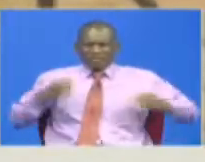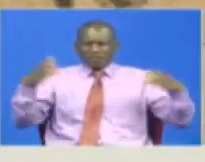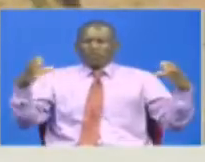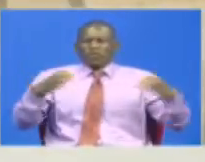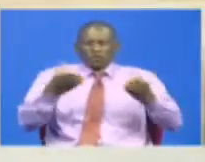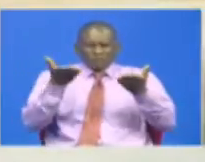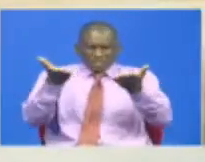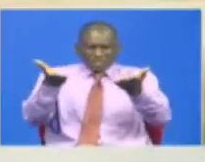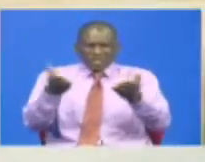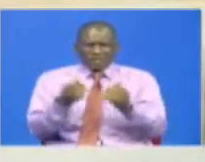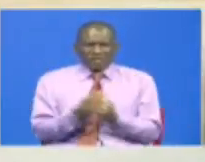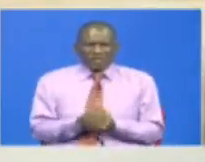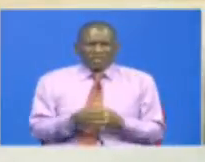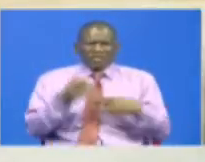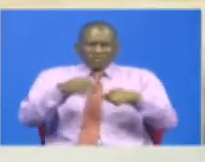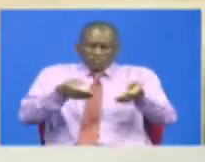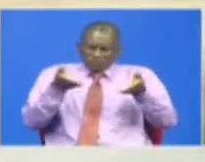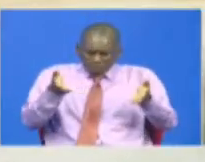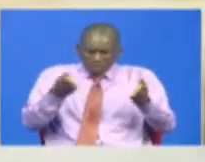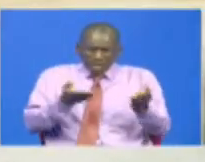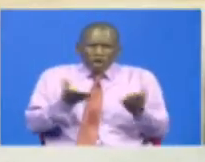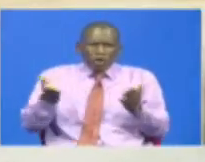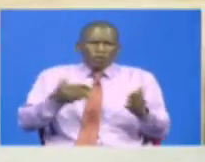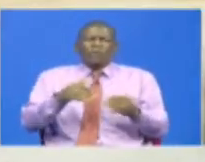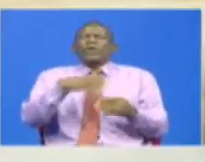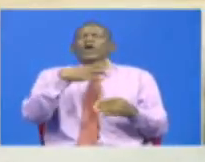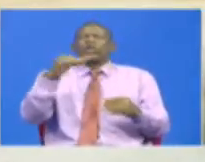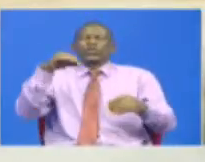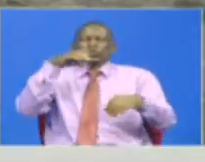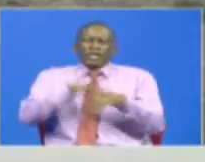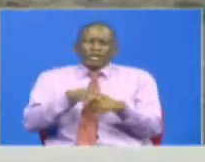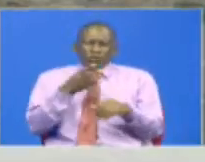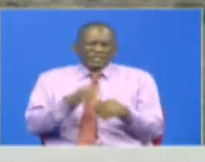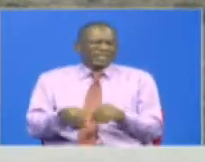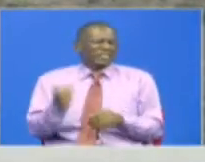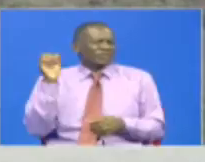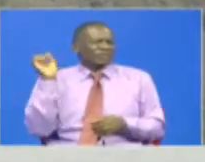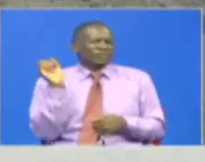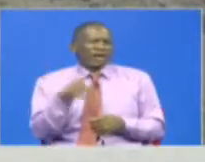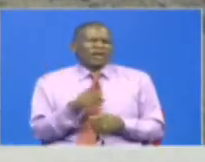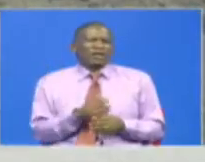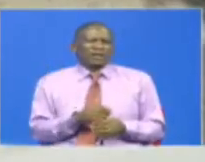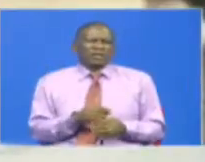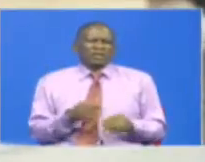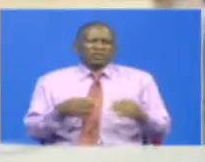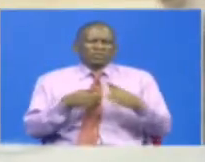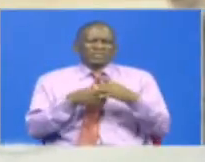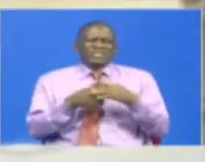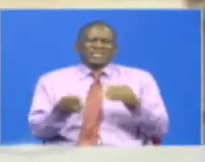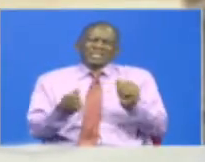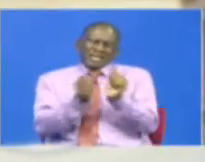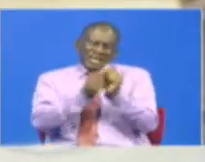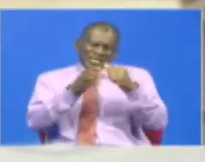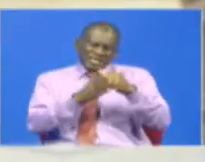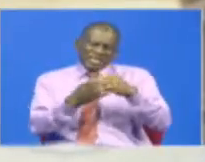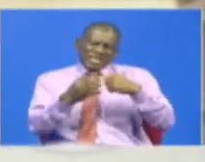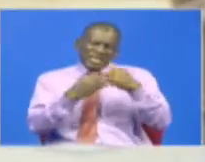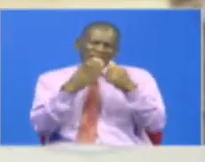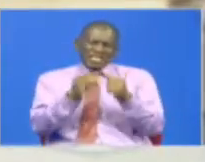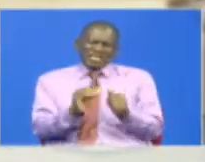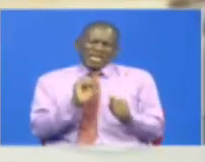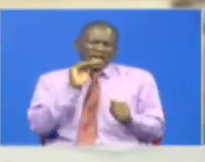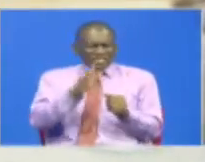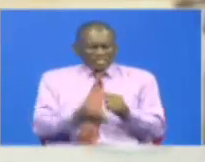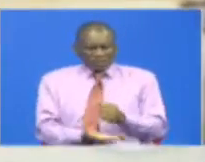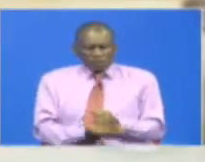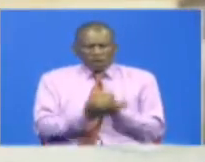here. Kutoka hapa mahali tunaenda kuchota ni pali saidi. Tulianza 1980 kuomba msaada